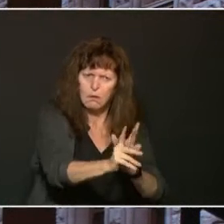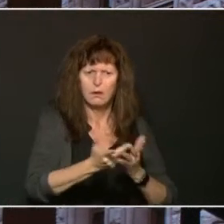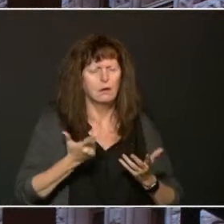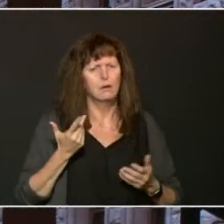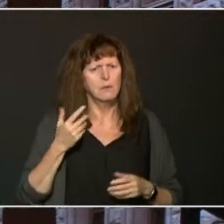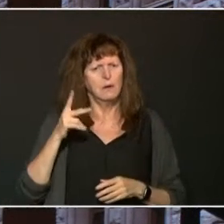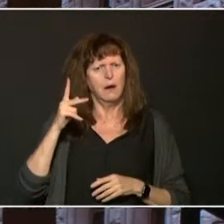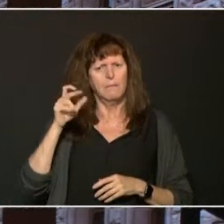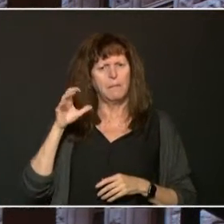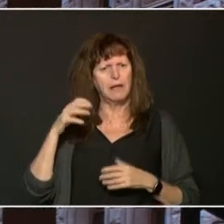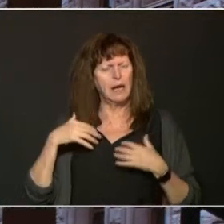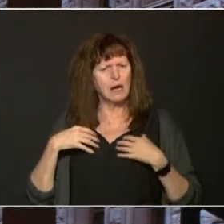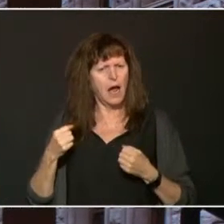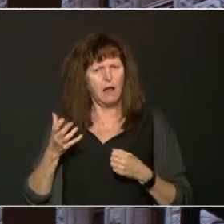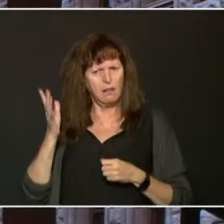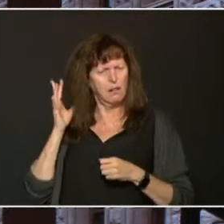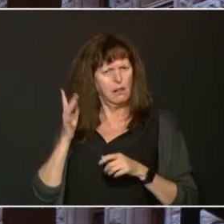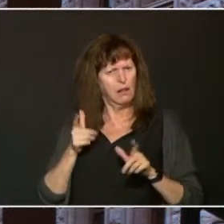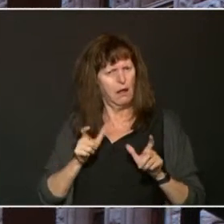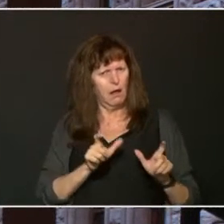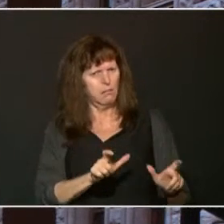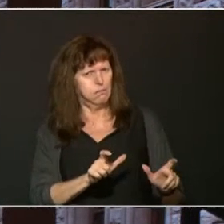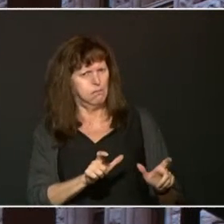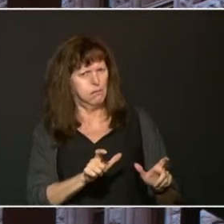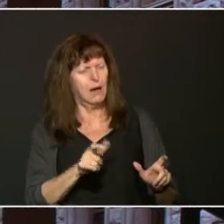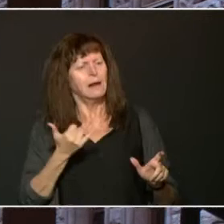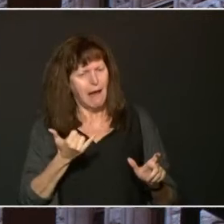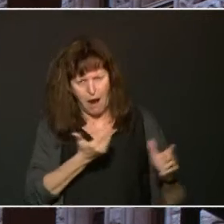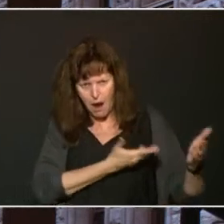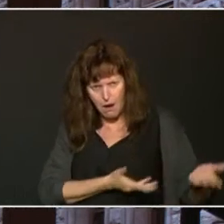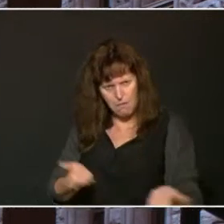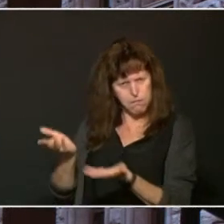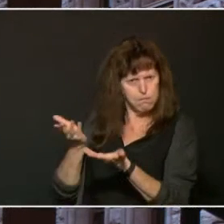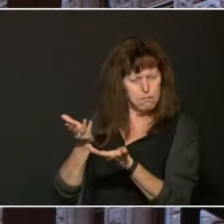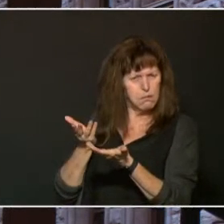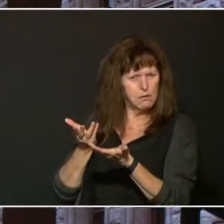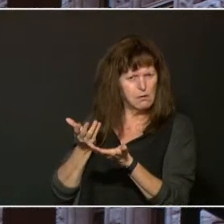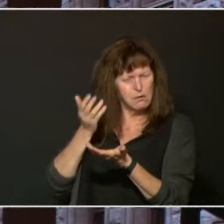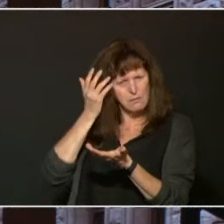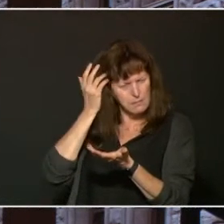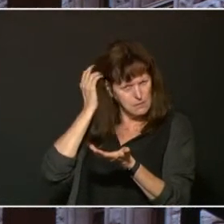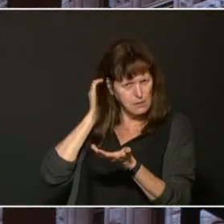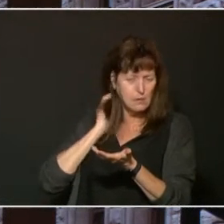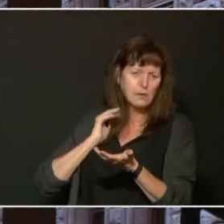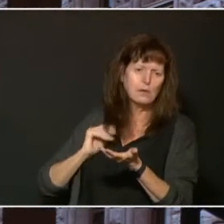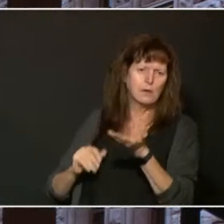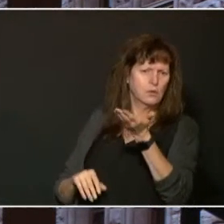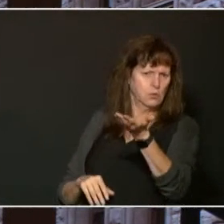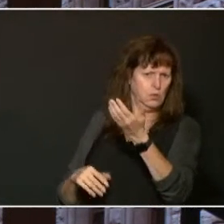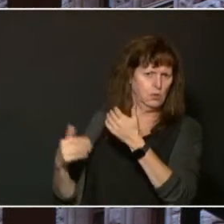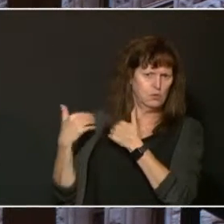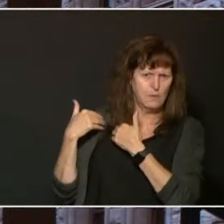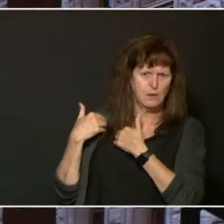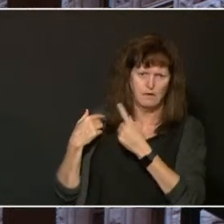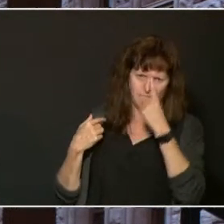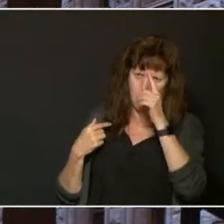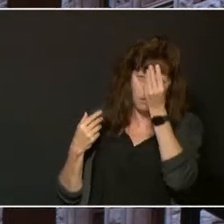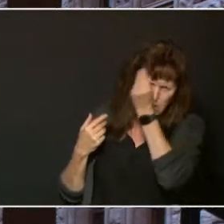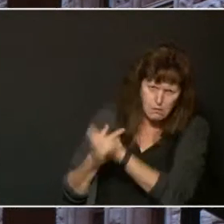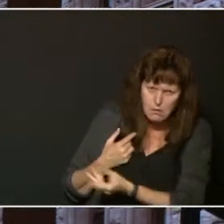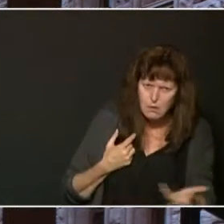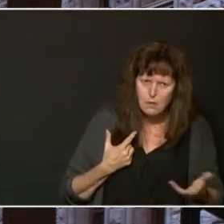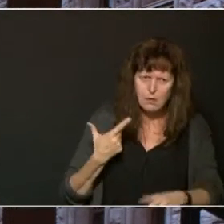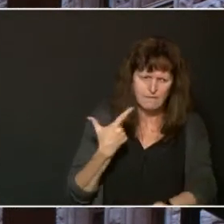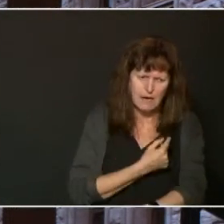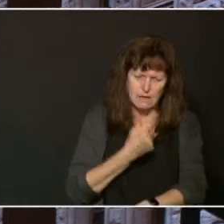the agency then to get the vaccine to those children and not the other way around? You know, you raise a good point. I don't want to blame